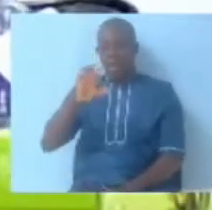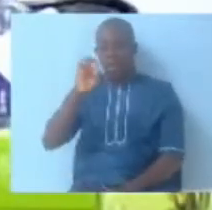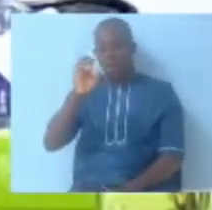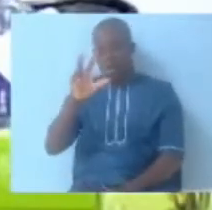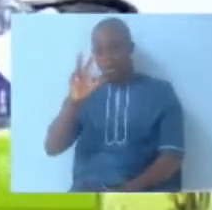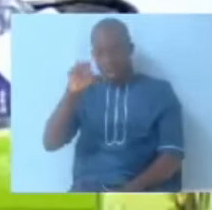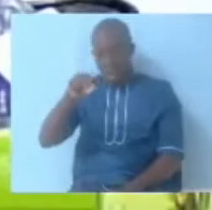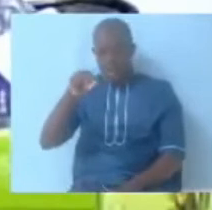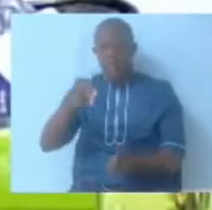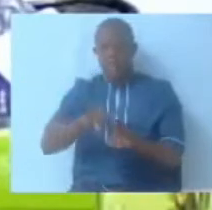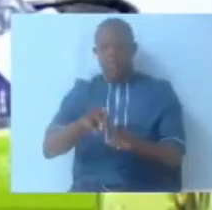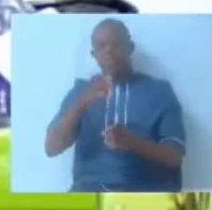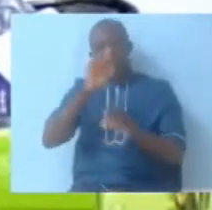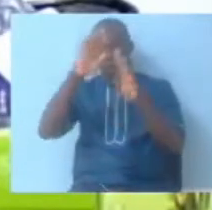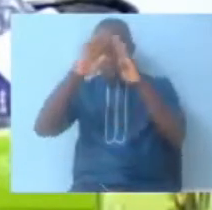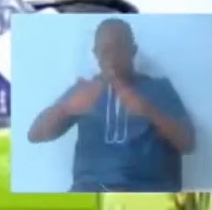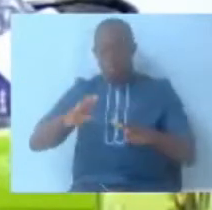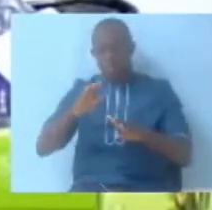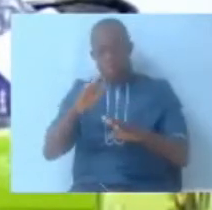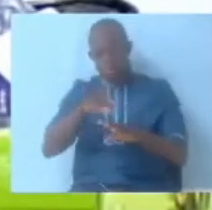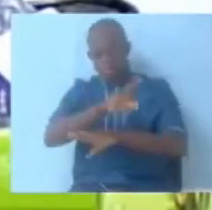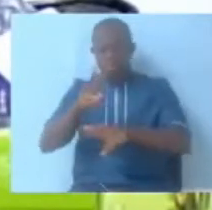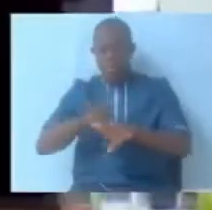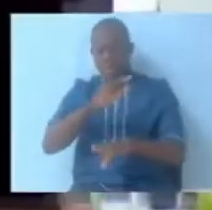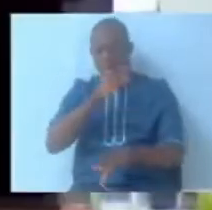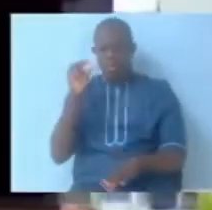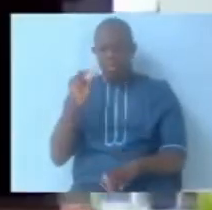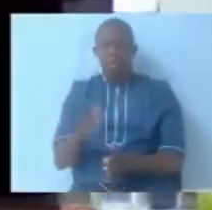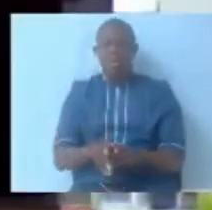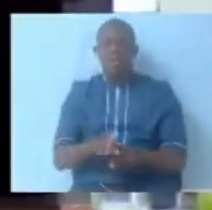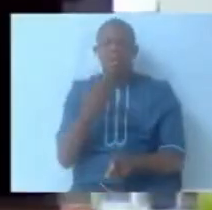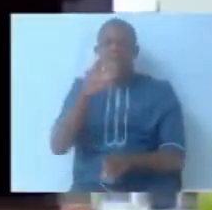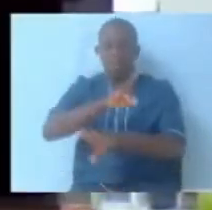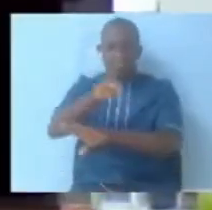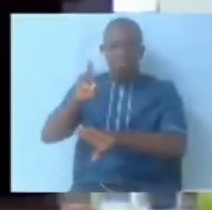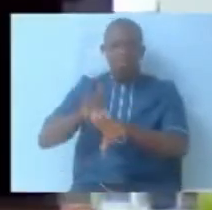dula mfansun dinkira nyekafuje ne Crown Chambers. And where is it situated?